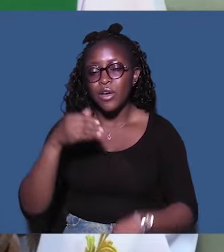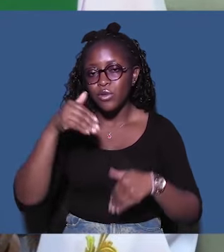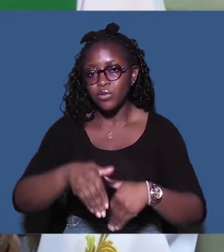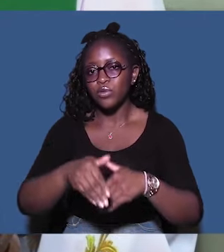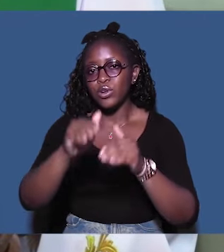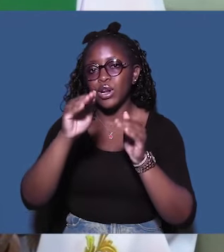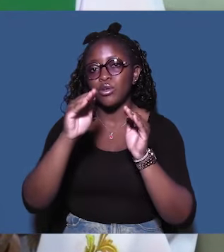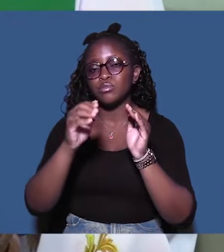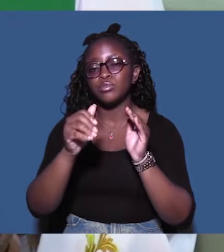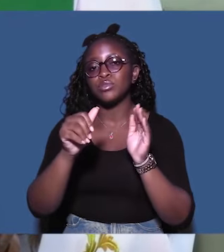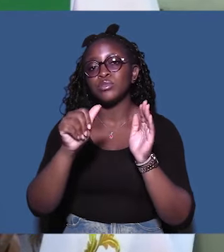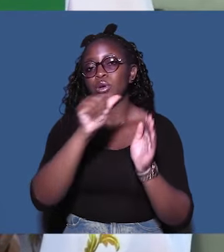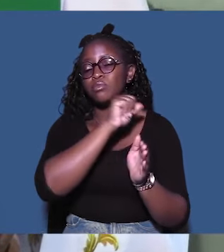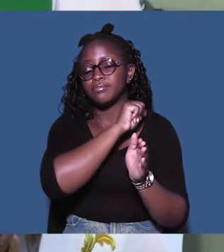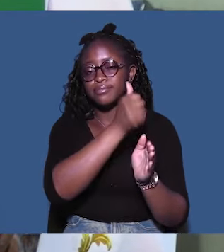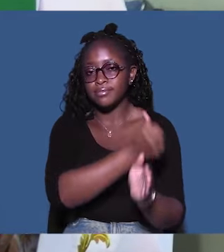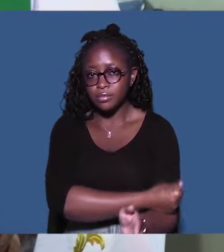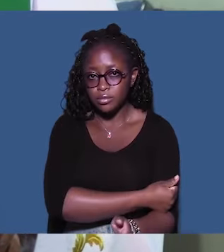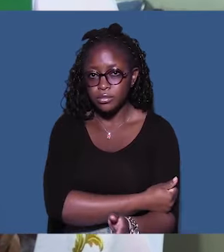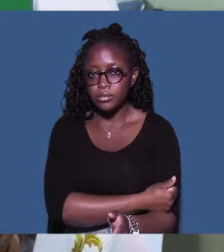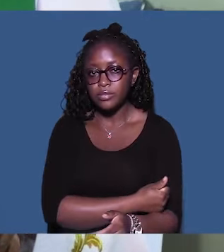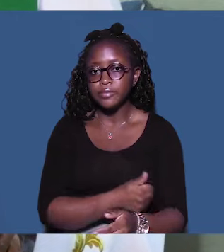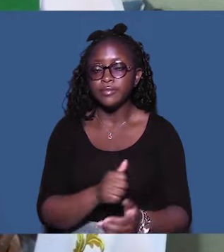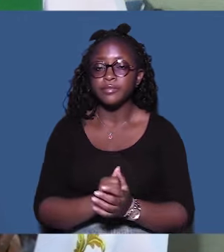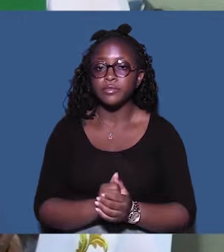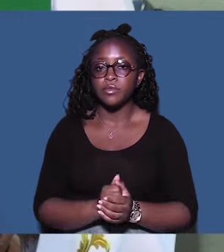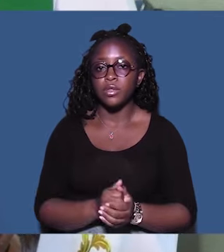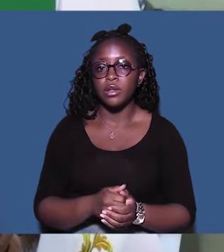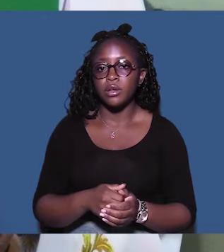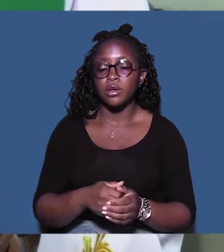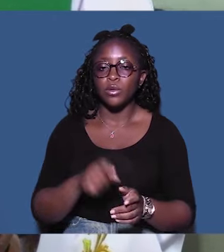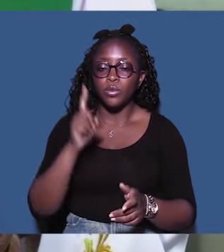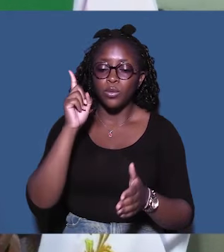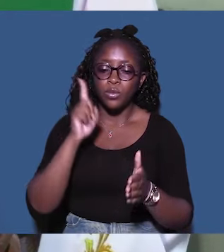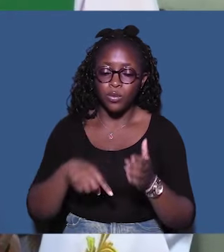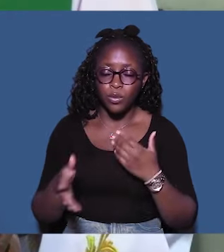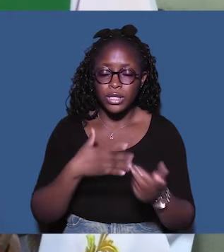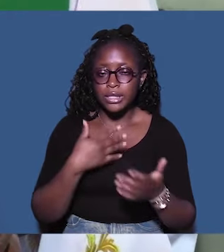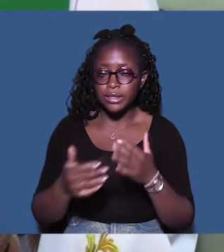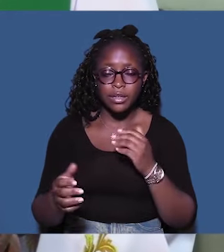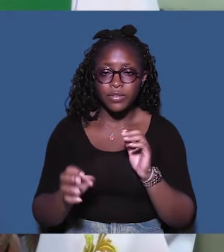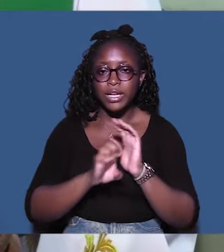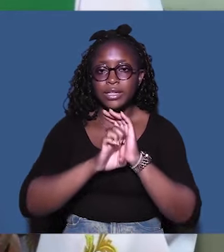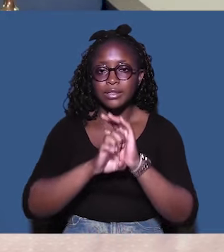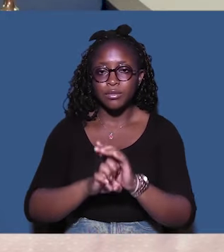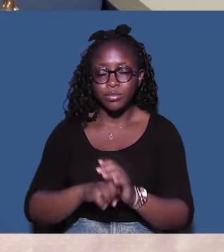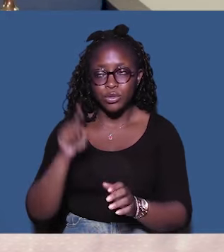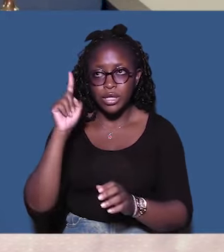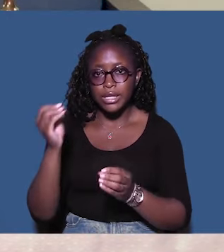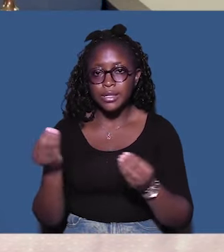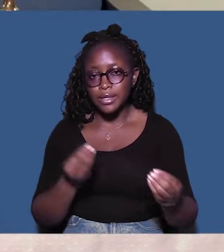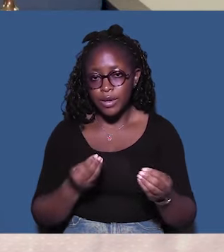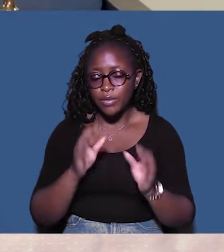he desires, what example he set, becomes important for us.